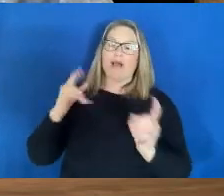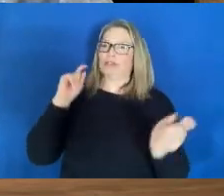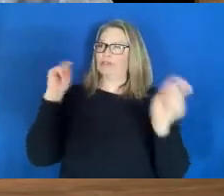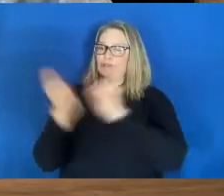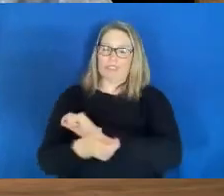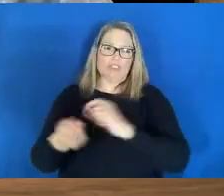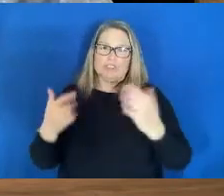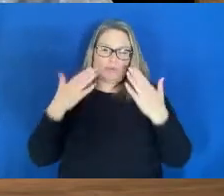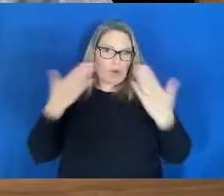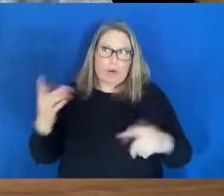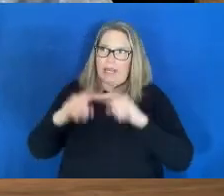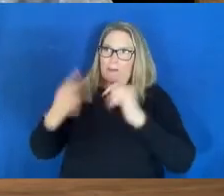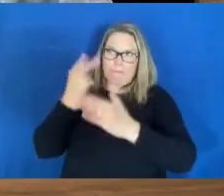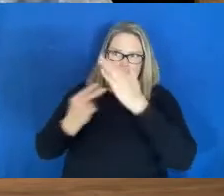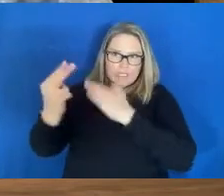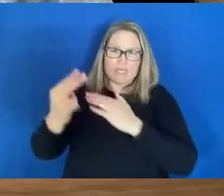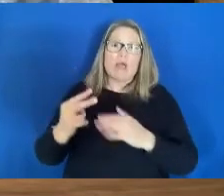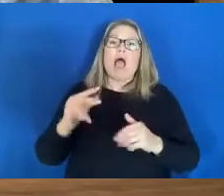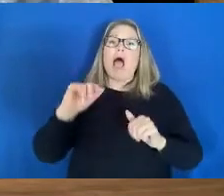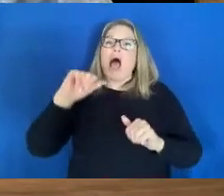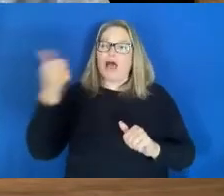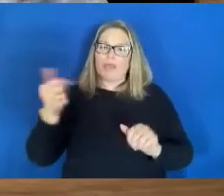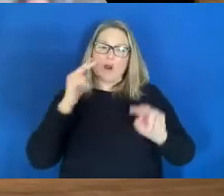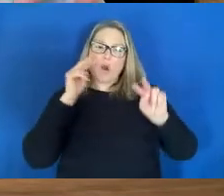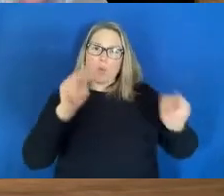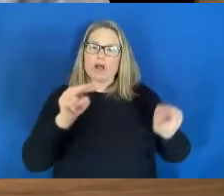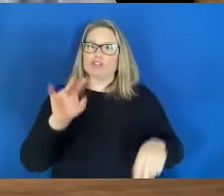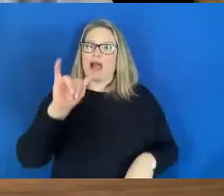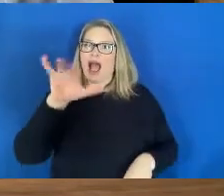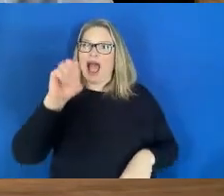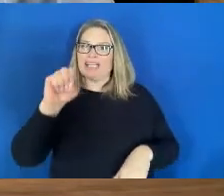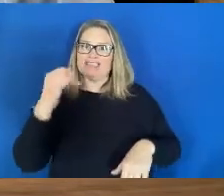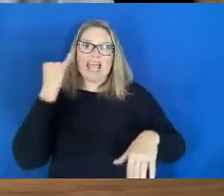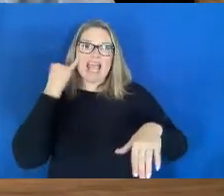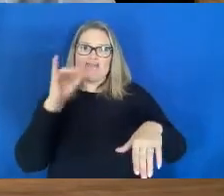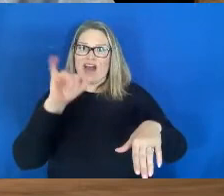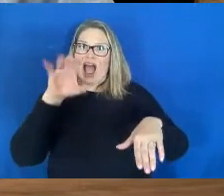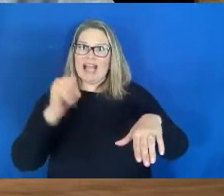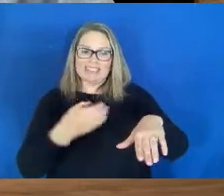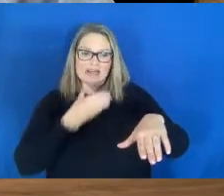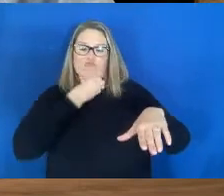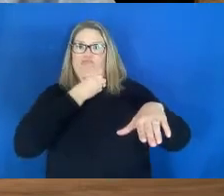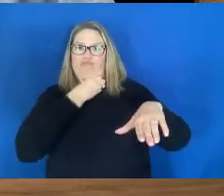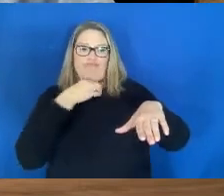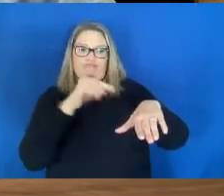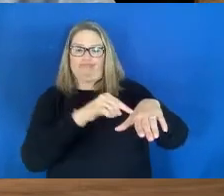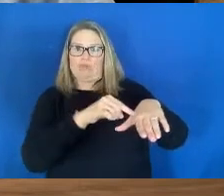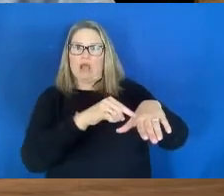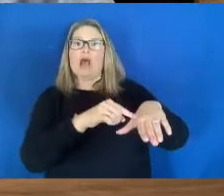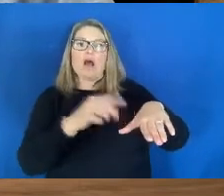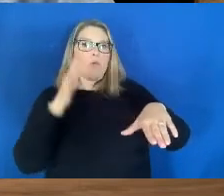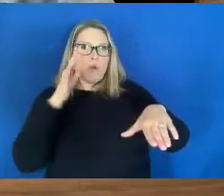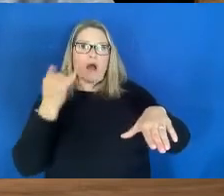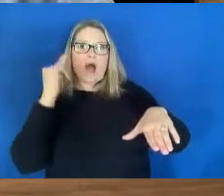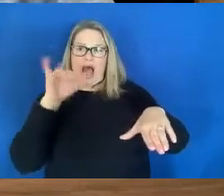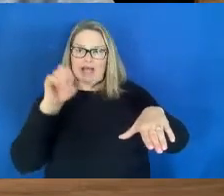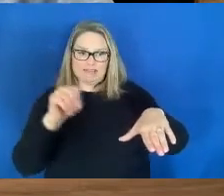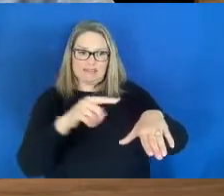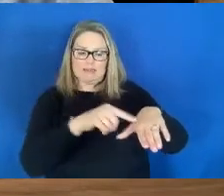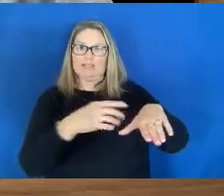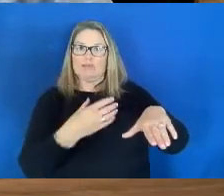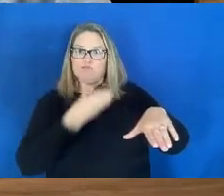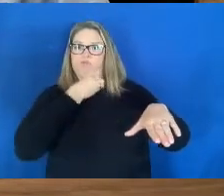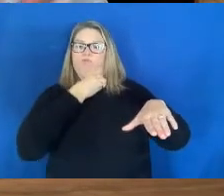keep in mind is ice jams. They can occur at any time, and if we get severe ice jamming in a certain